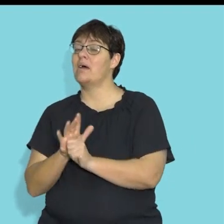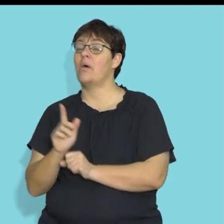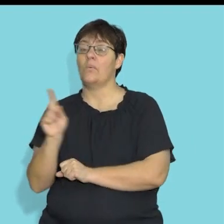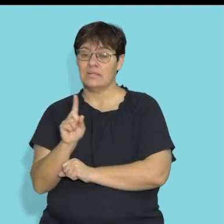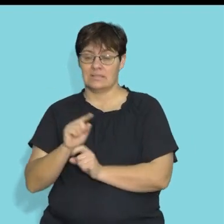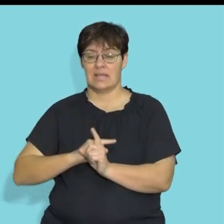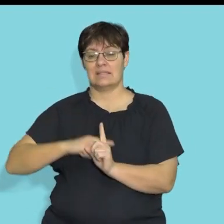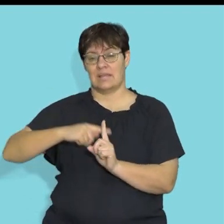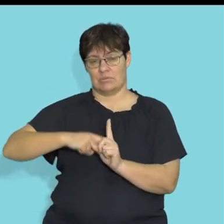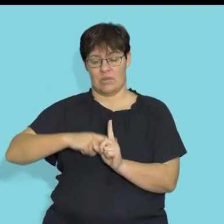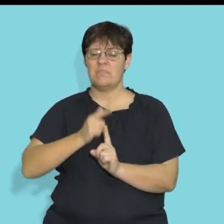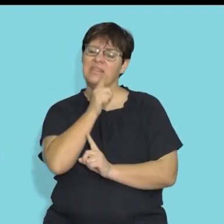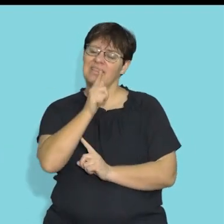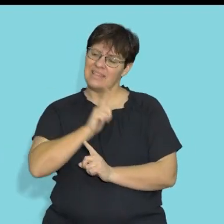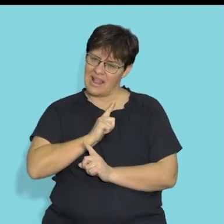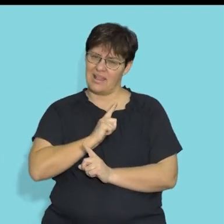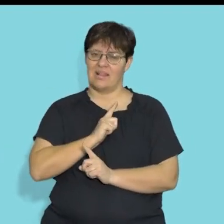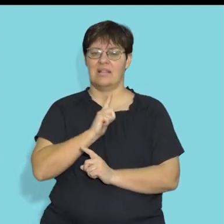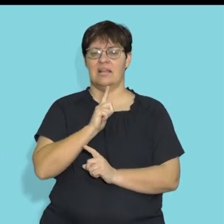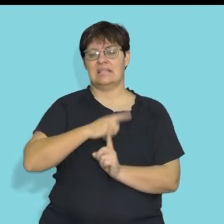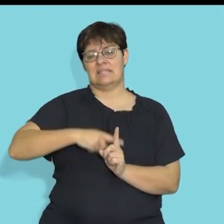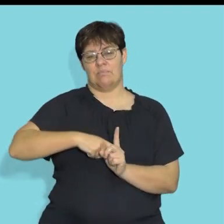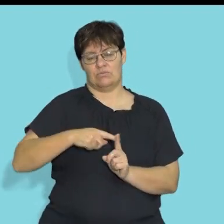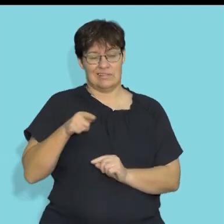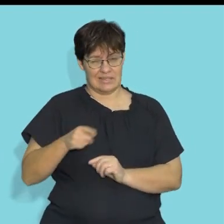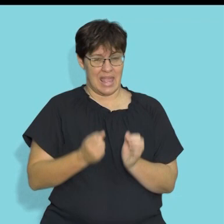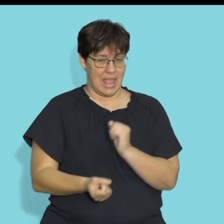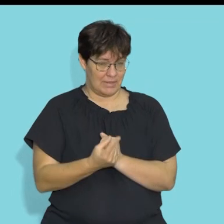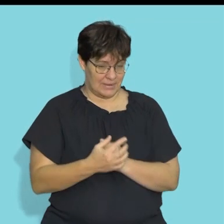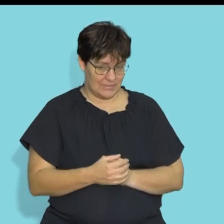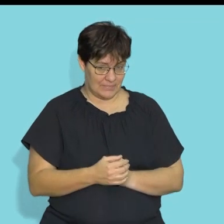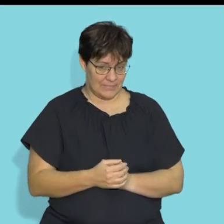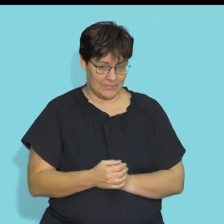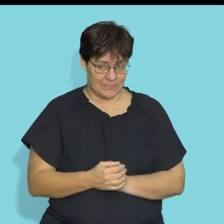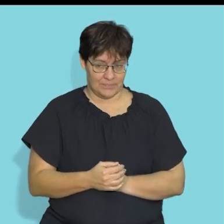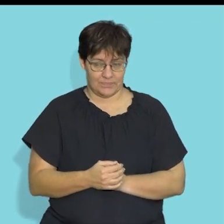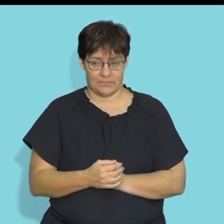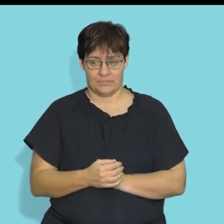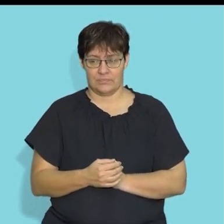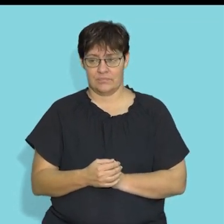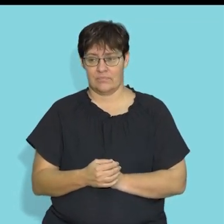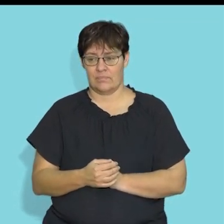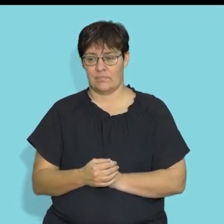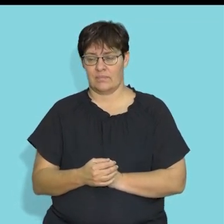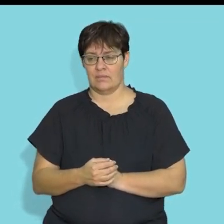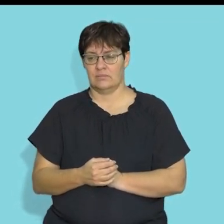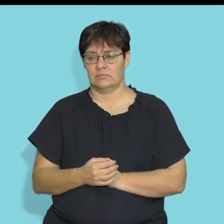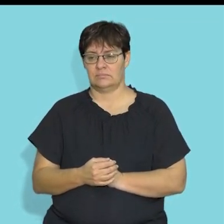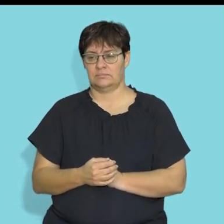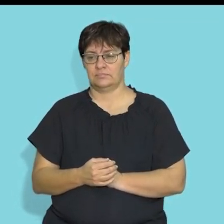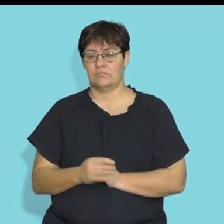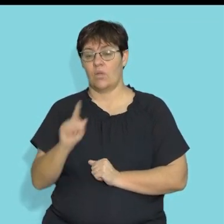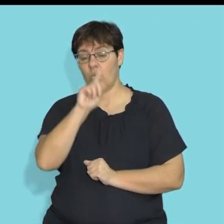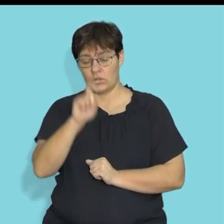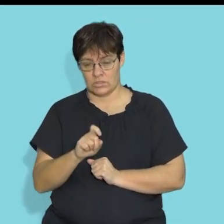by temperature. So they need to tell us at what temperature this specific experiment is done. So the